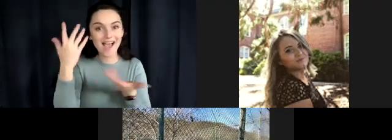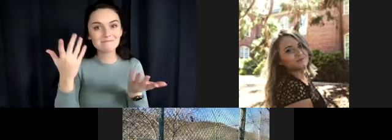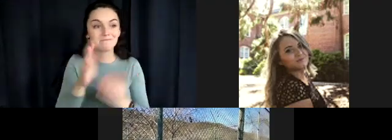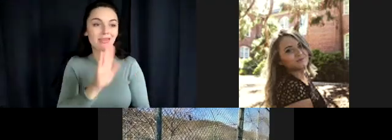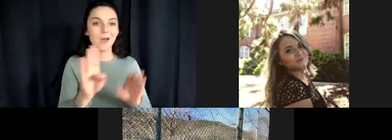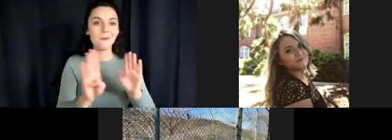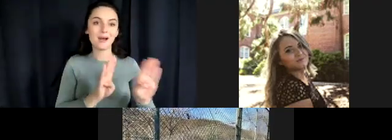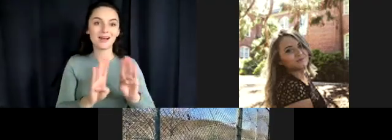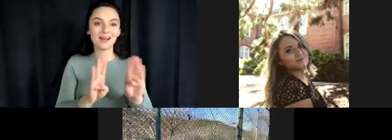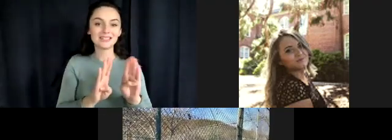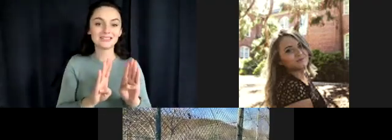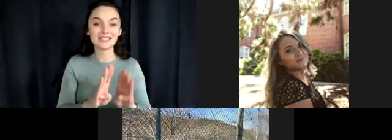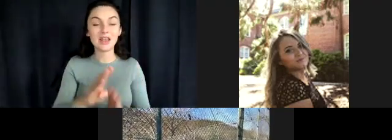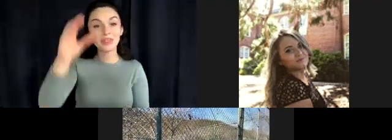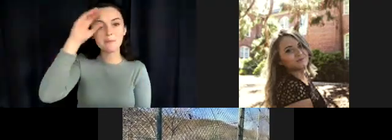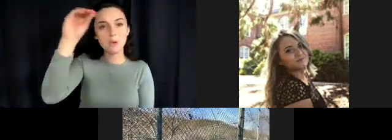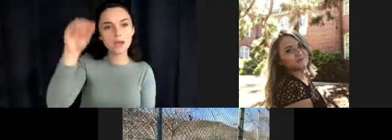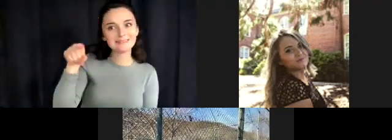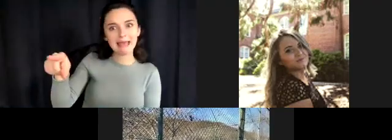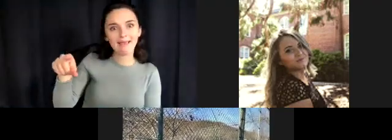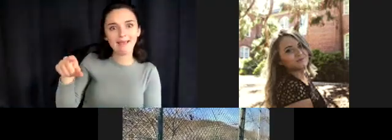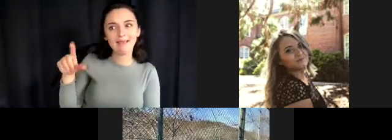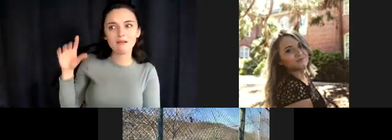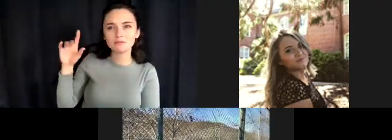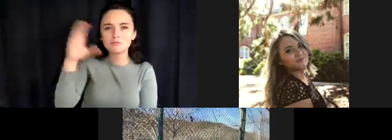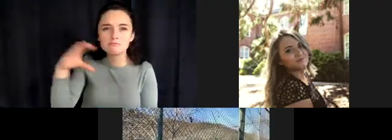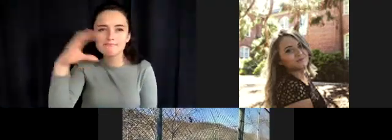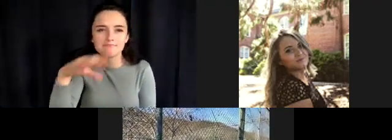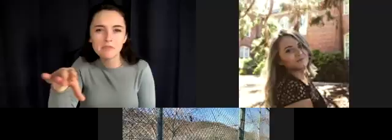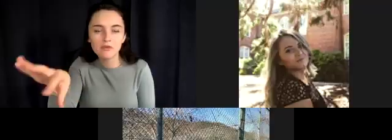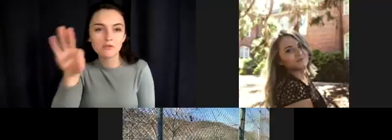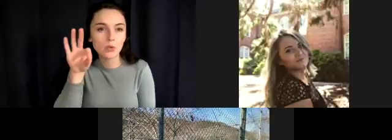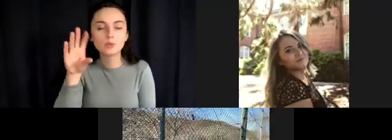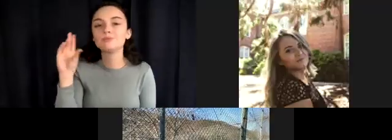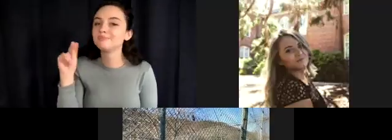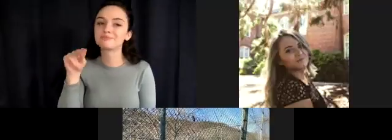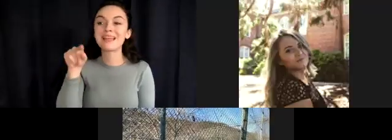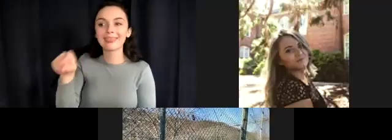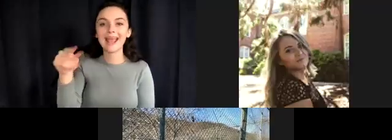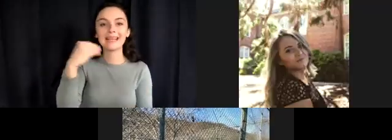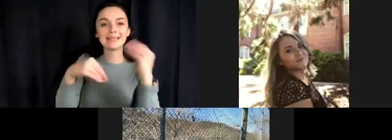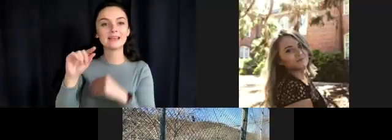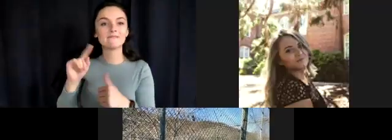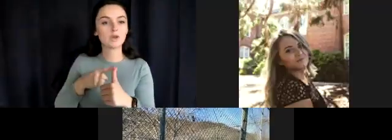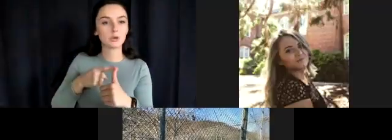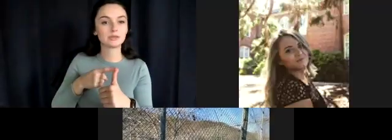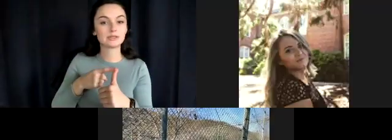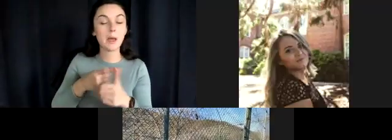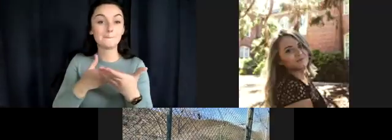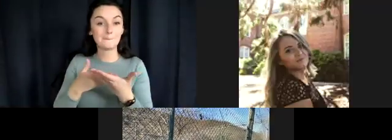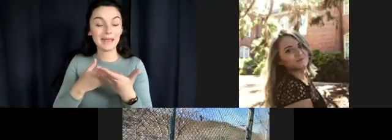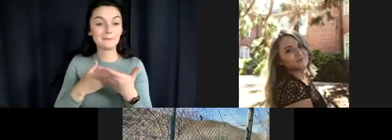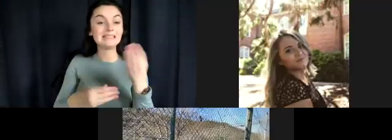hunting in the wild, they eat first. And they will actually chase the girls off and let cubs eat before moms. So moms